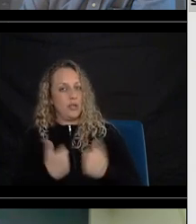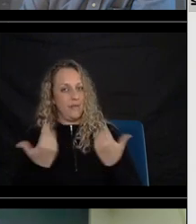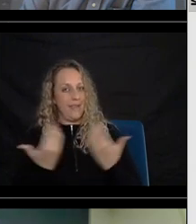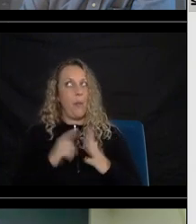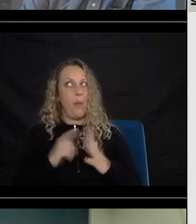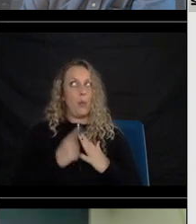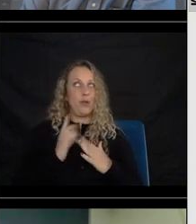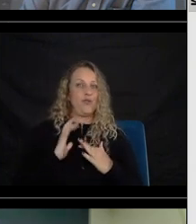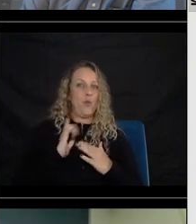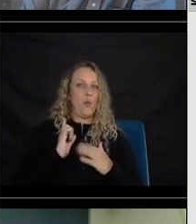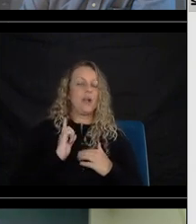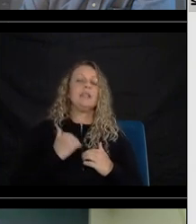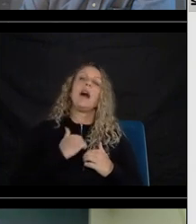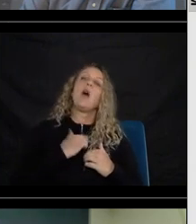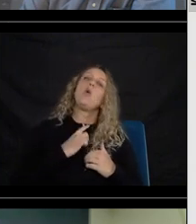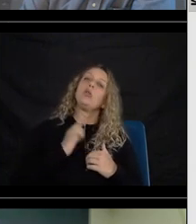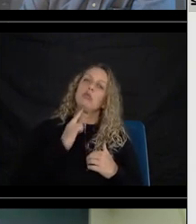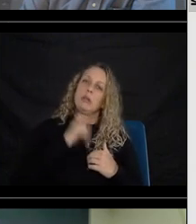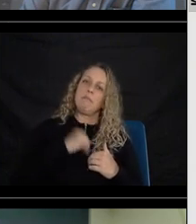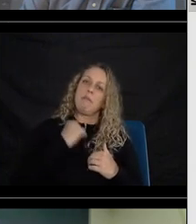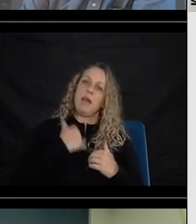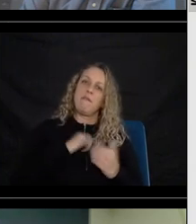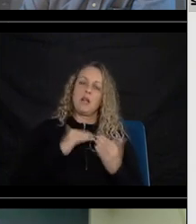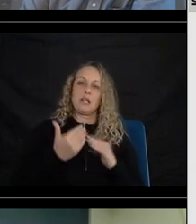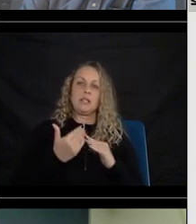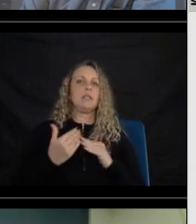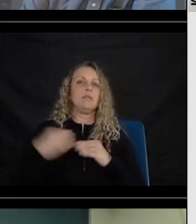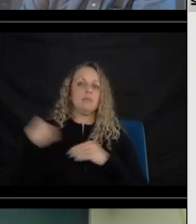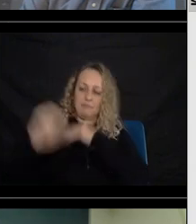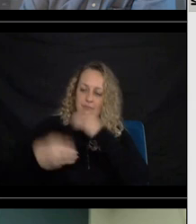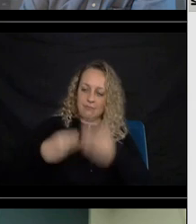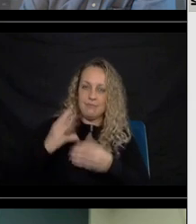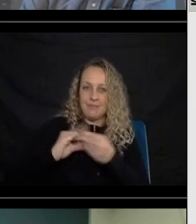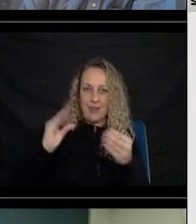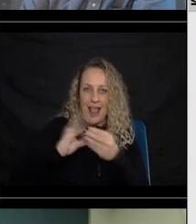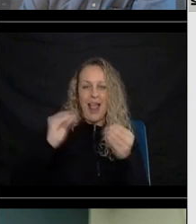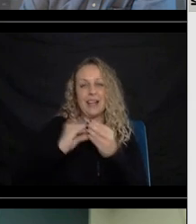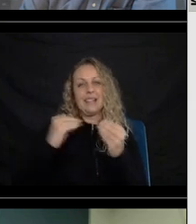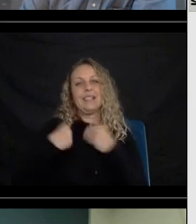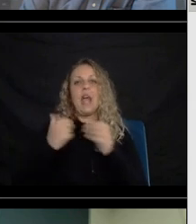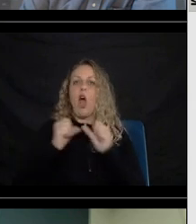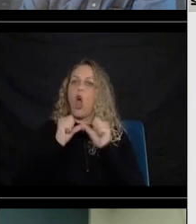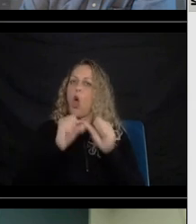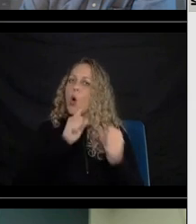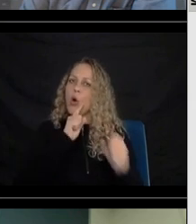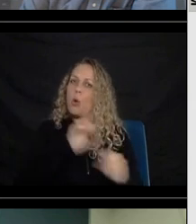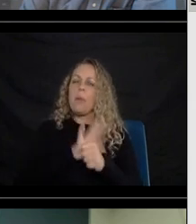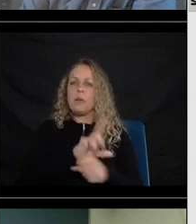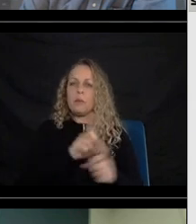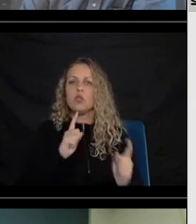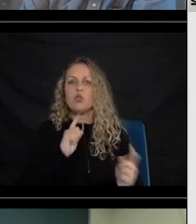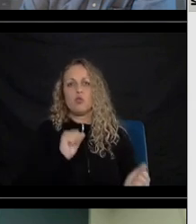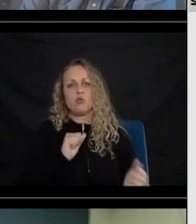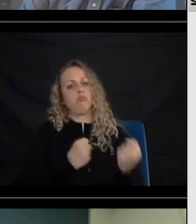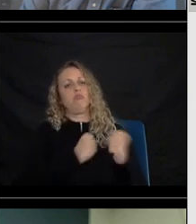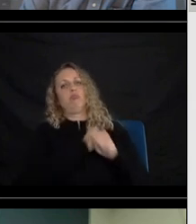ones, we are extremely proud of our city's legacy and ongoing commitment to protect the natural world and address climate change head